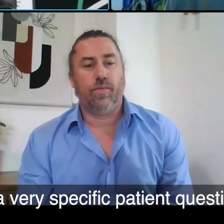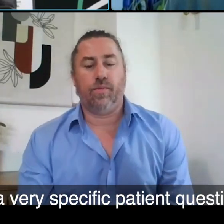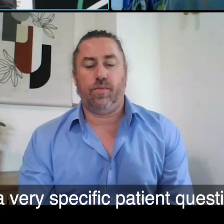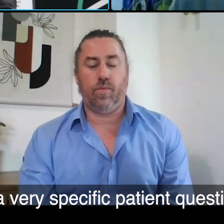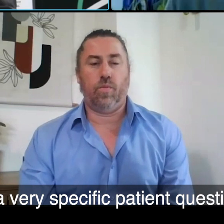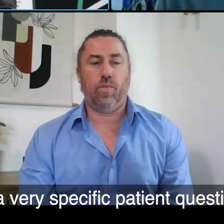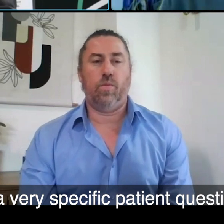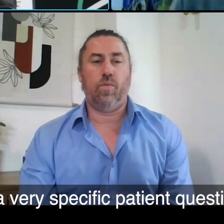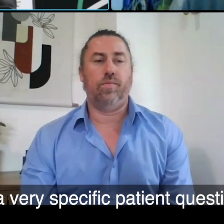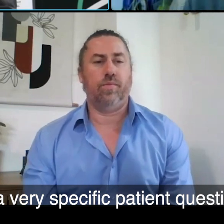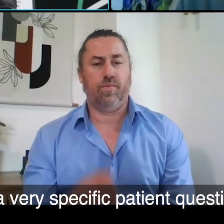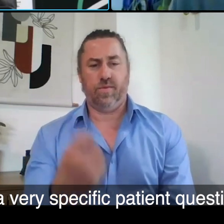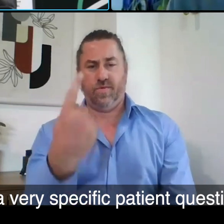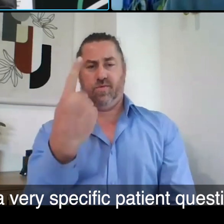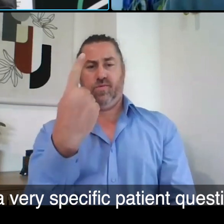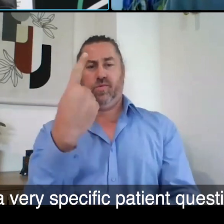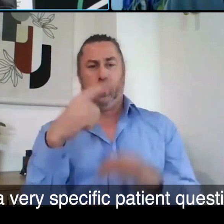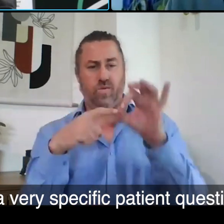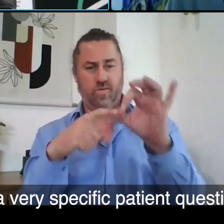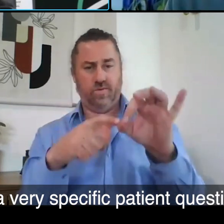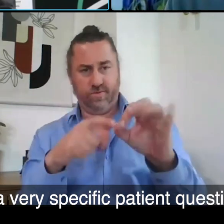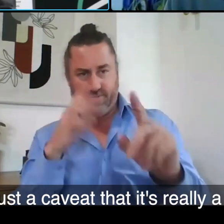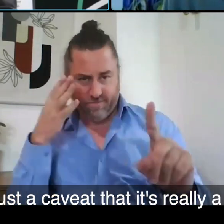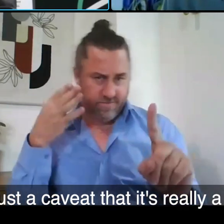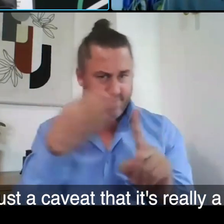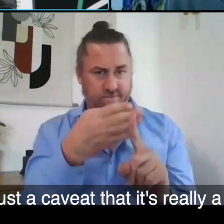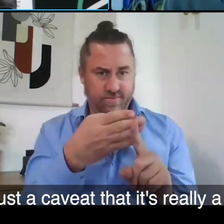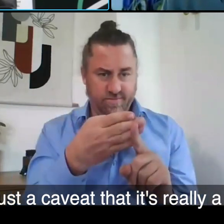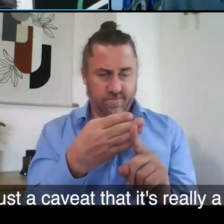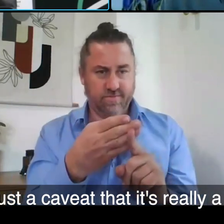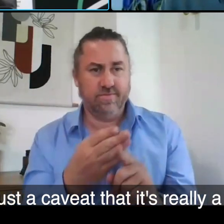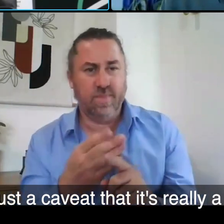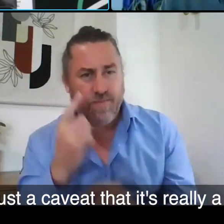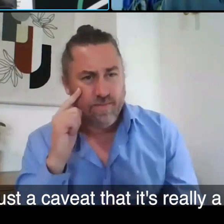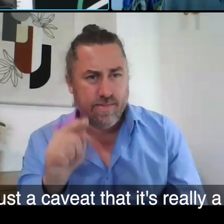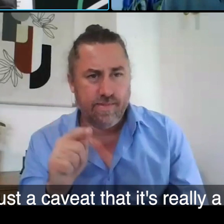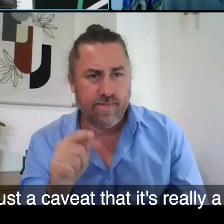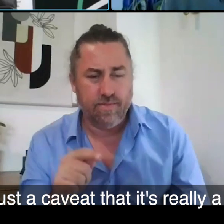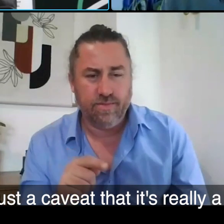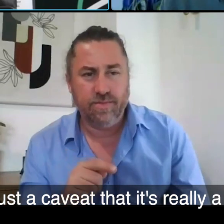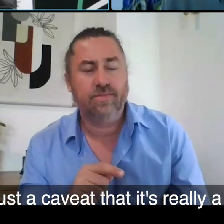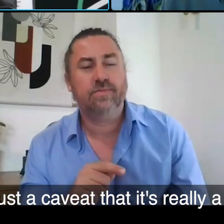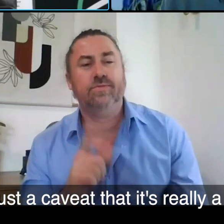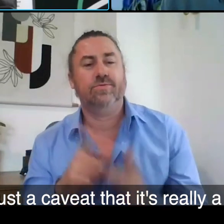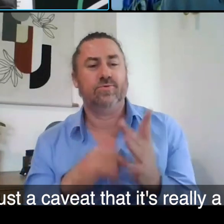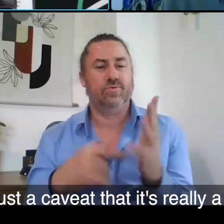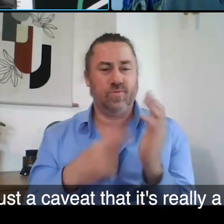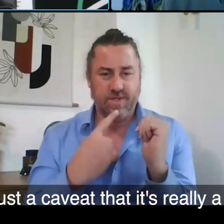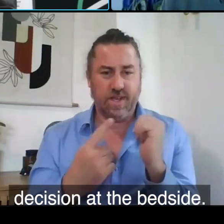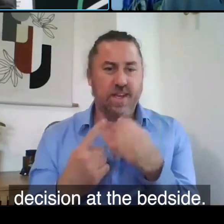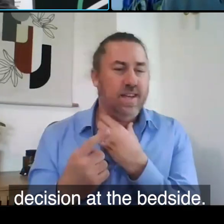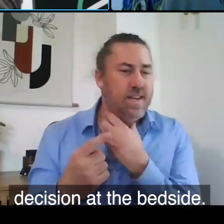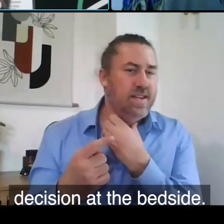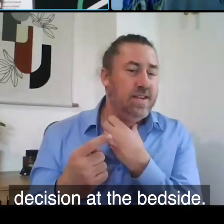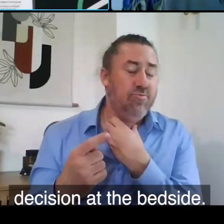There's a very specific patient question here. I think there's just a caveat that it's really a